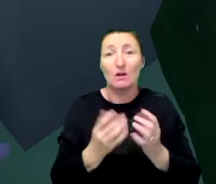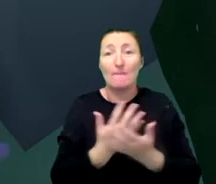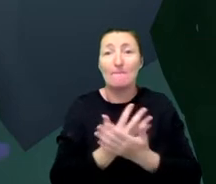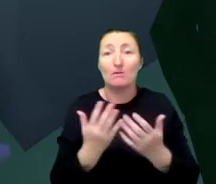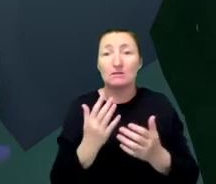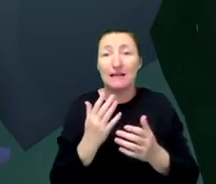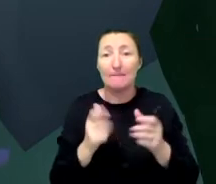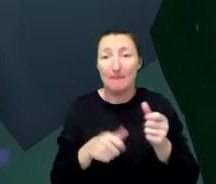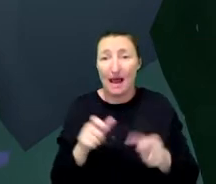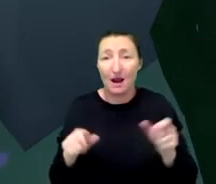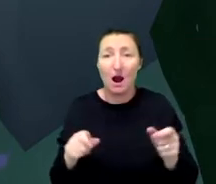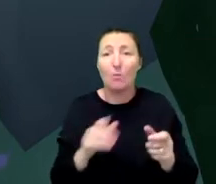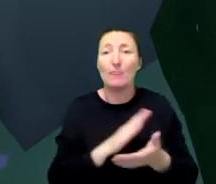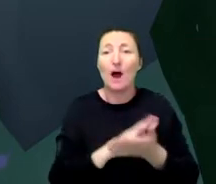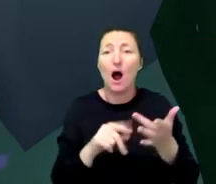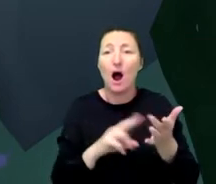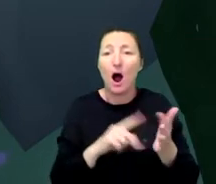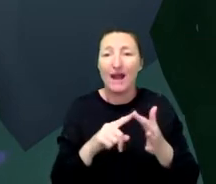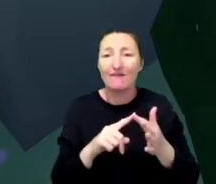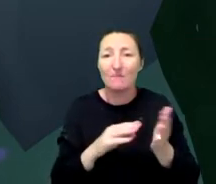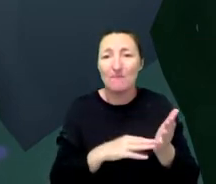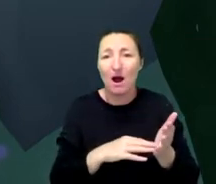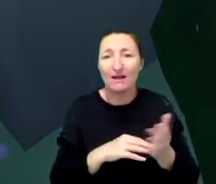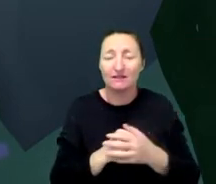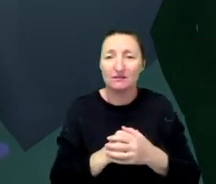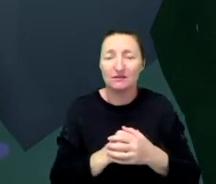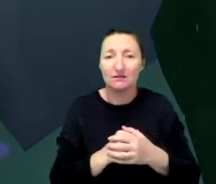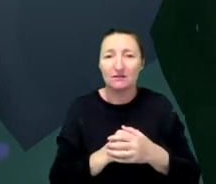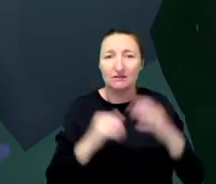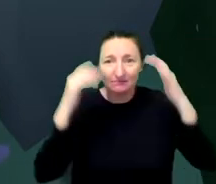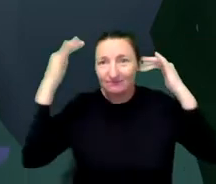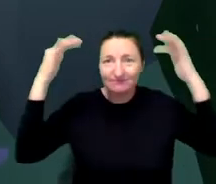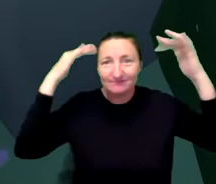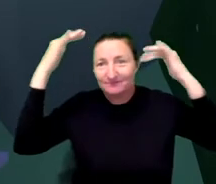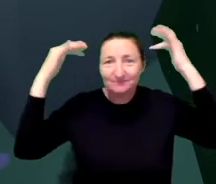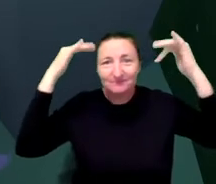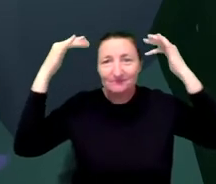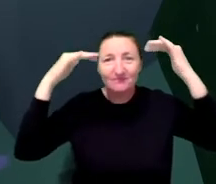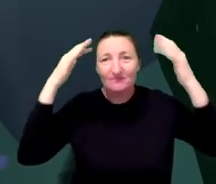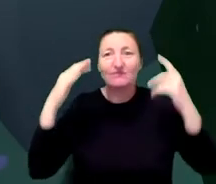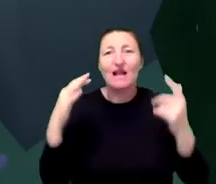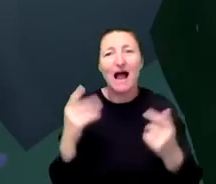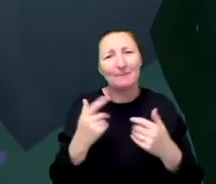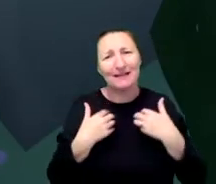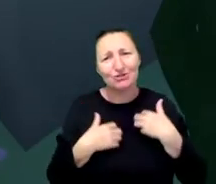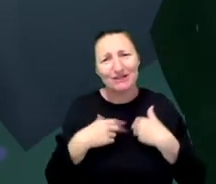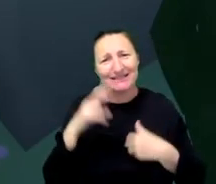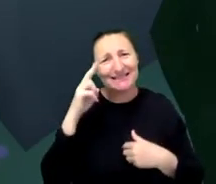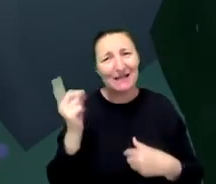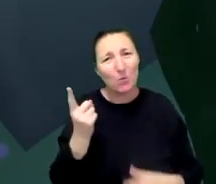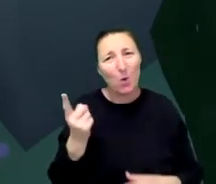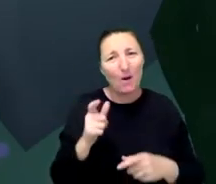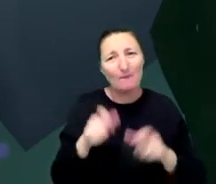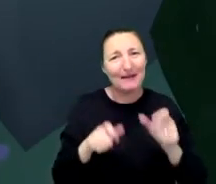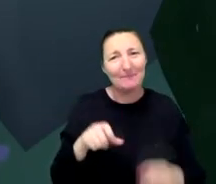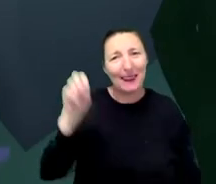get more and more people playing this, like, what are the types of things that end up in the different hives? Yeah, like, knowing the